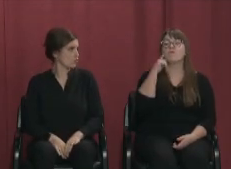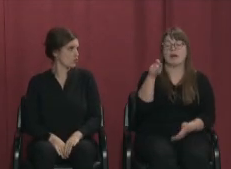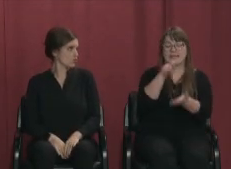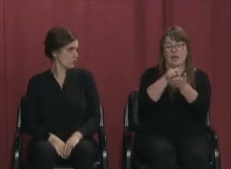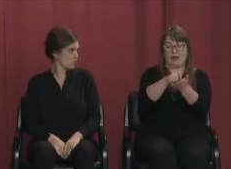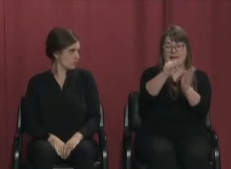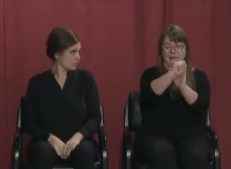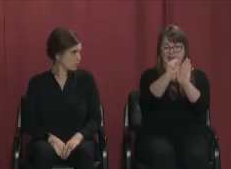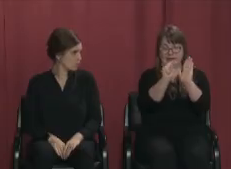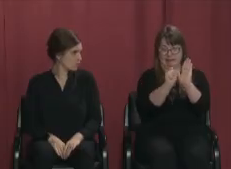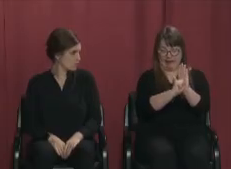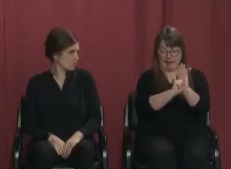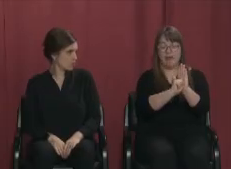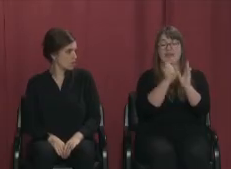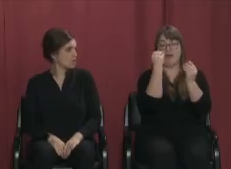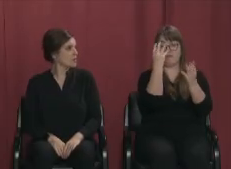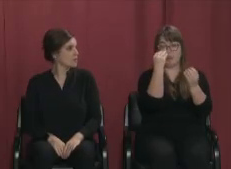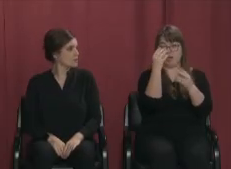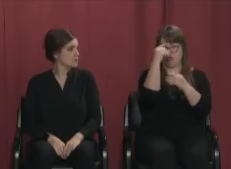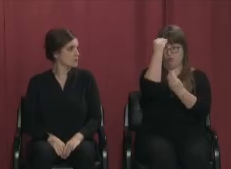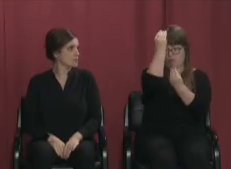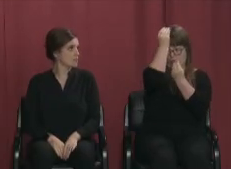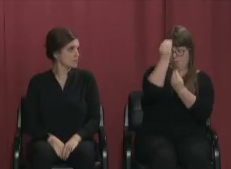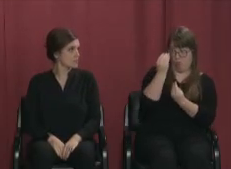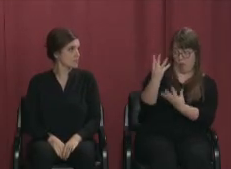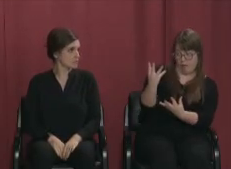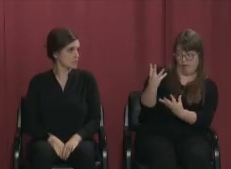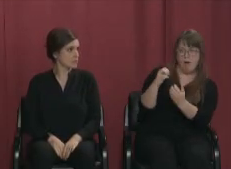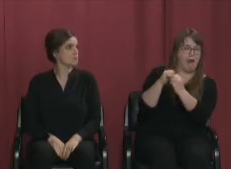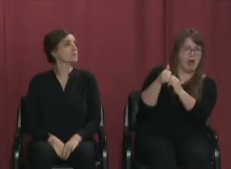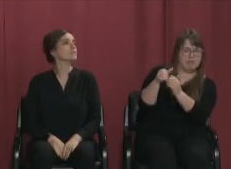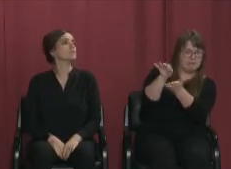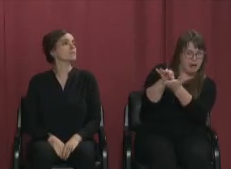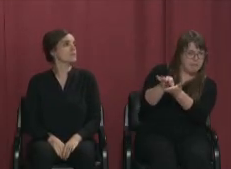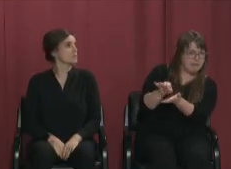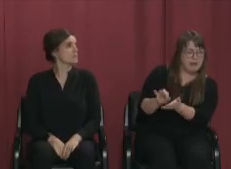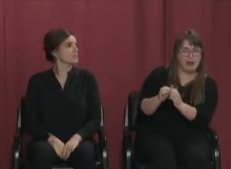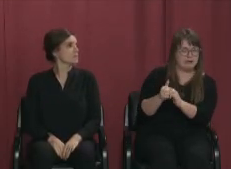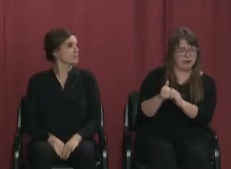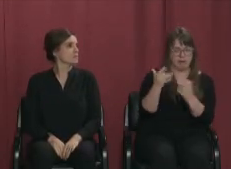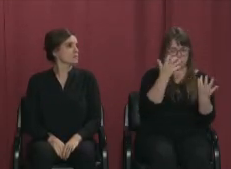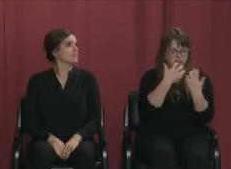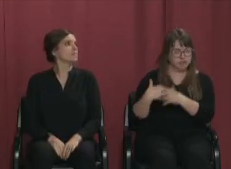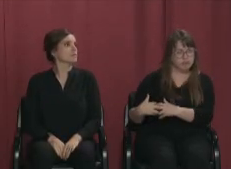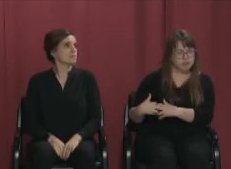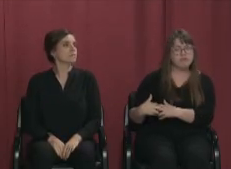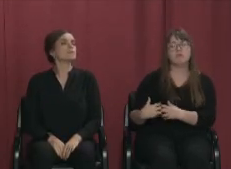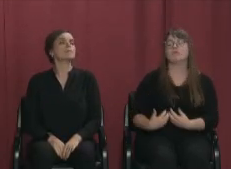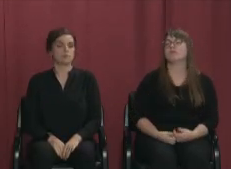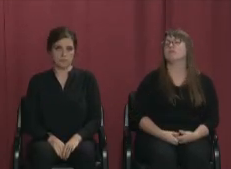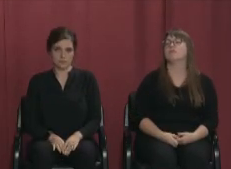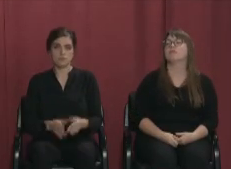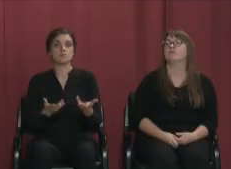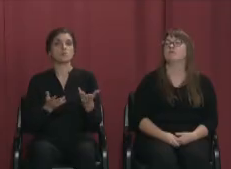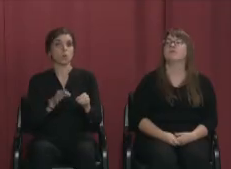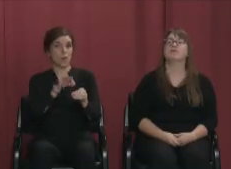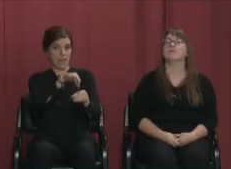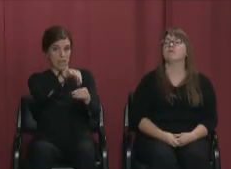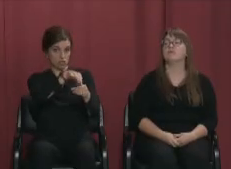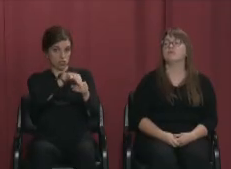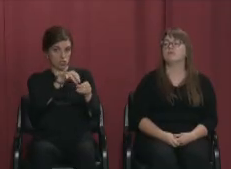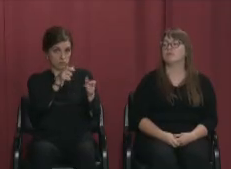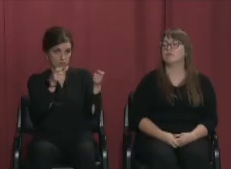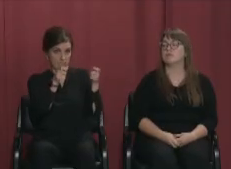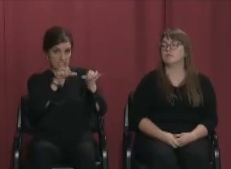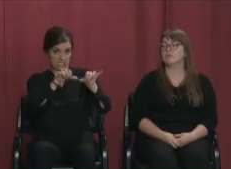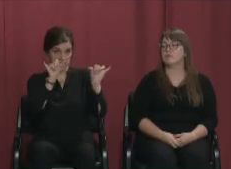when final tabulations are done, how are those done? Okay, so as you get from our election management system, you